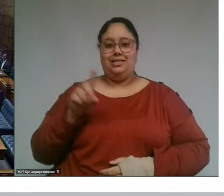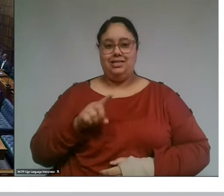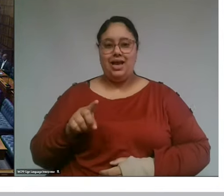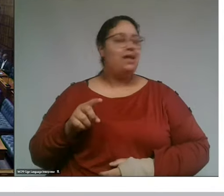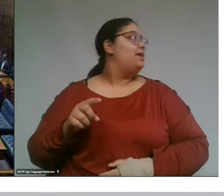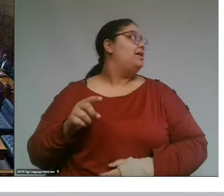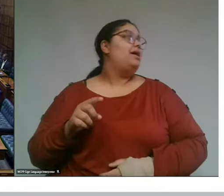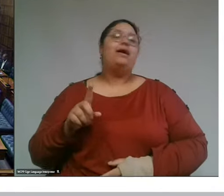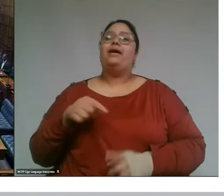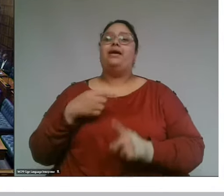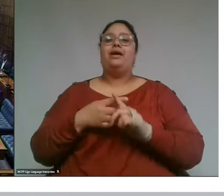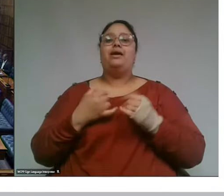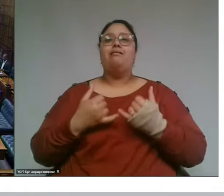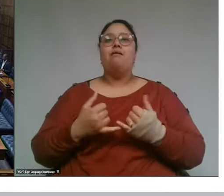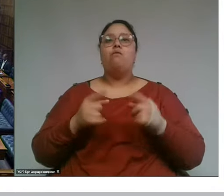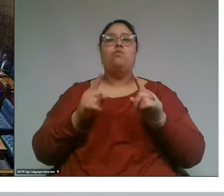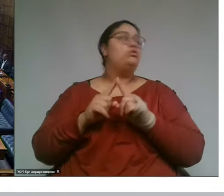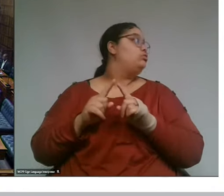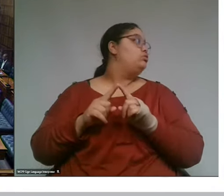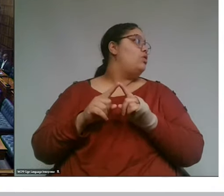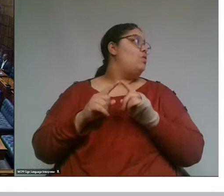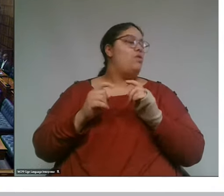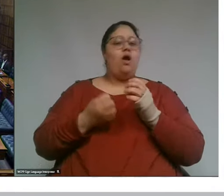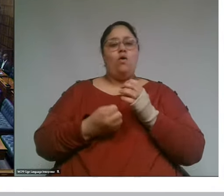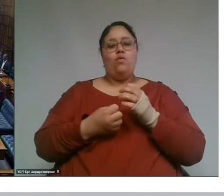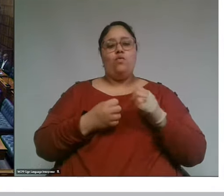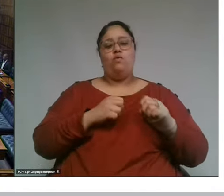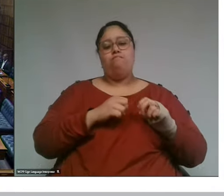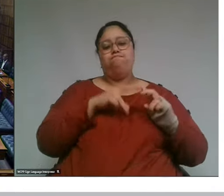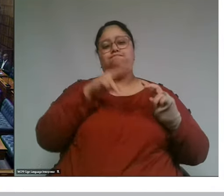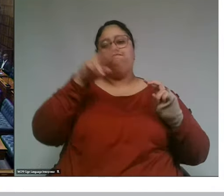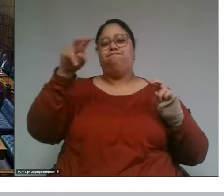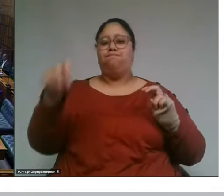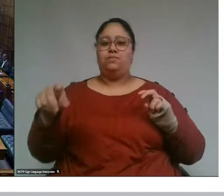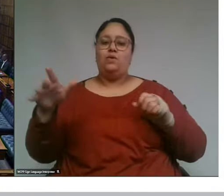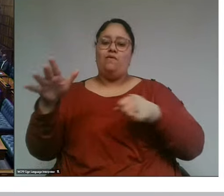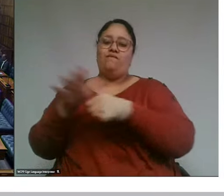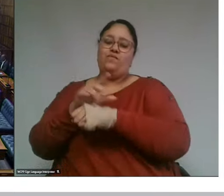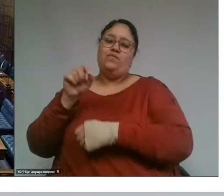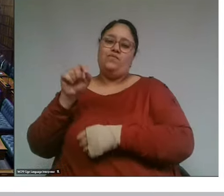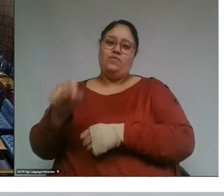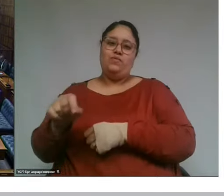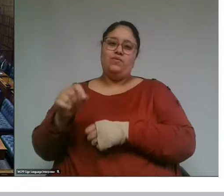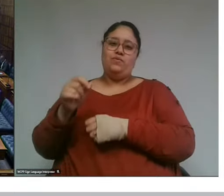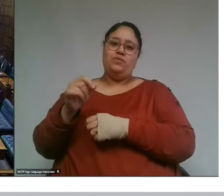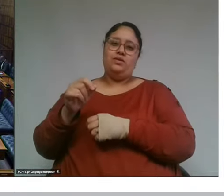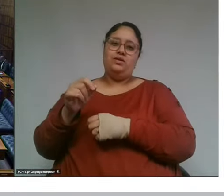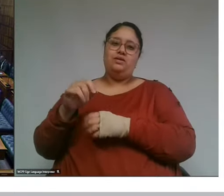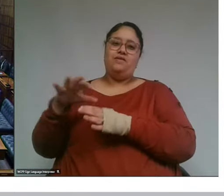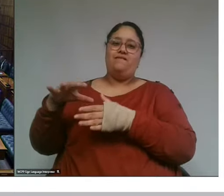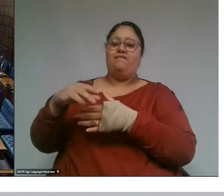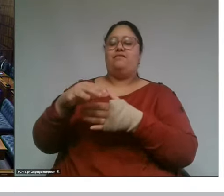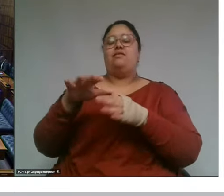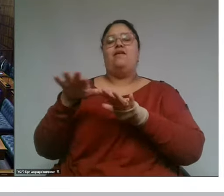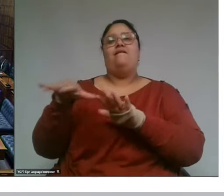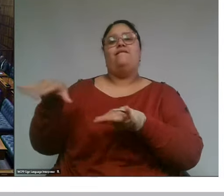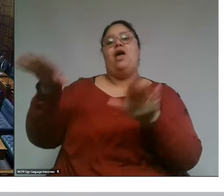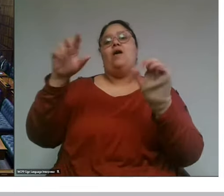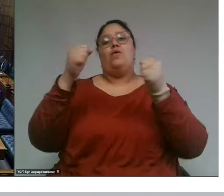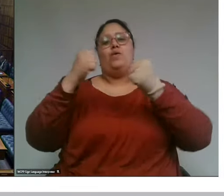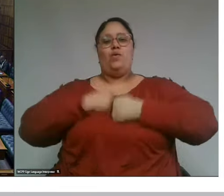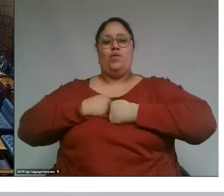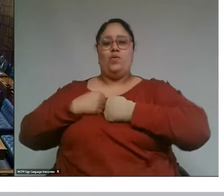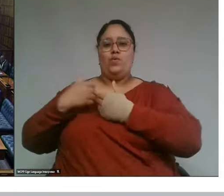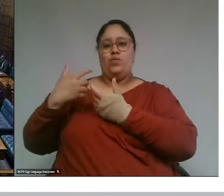now uh sort of is left the nest as it were and now fully um uh you know sort of flying on its own